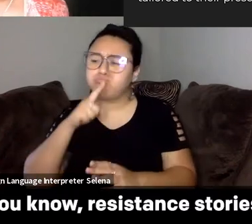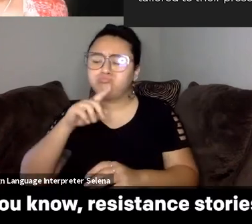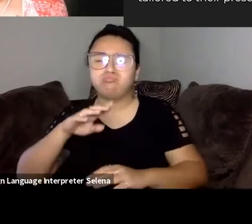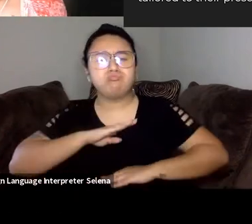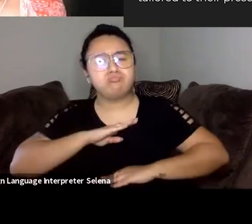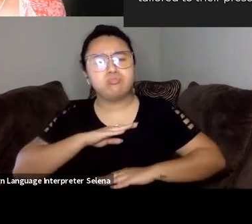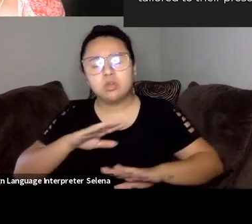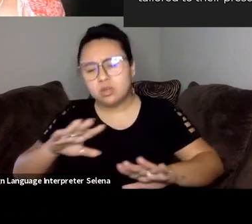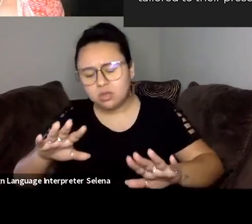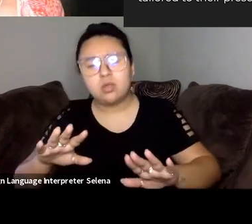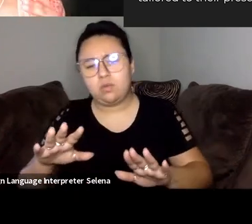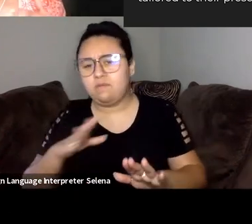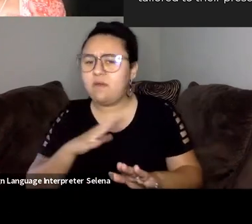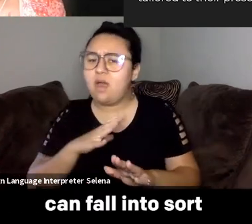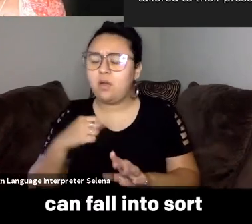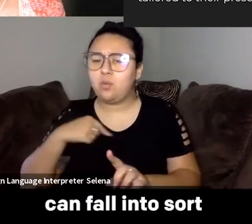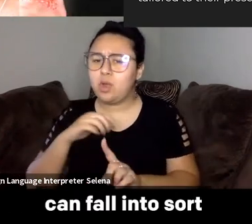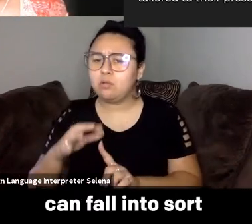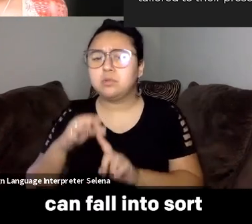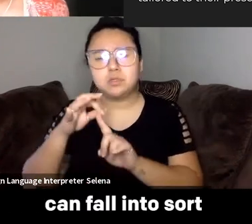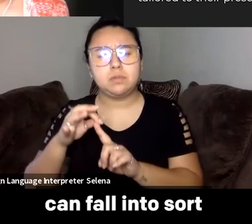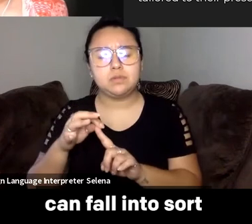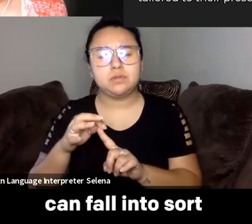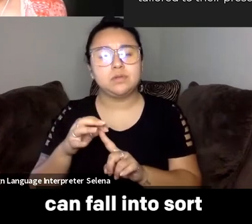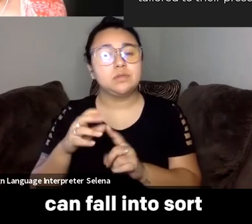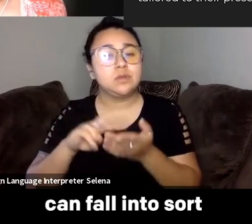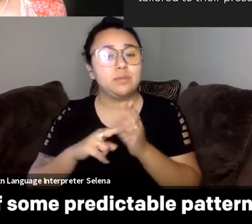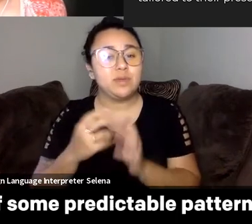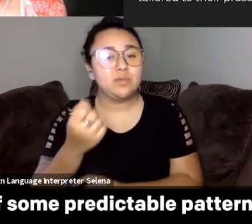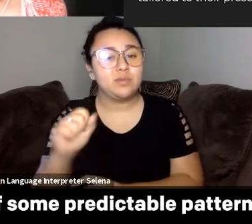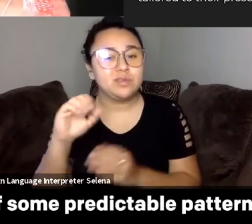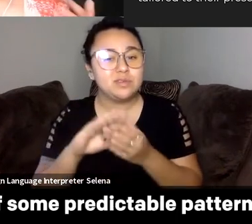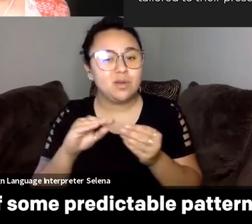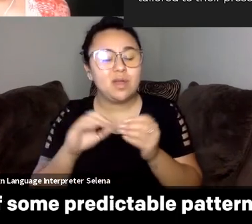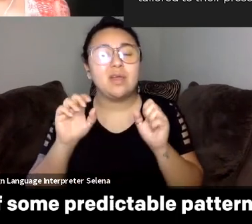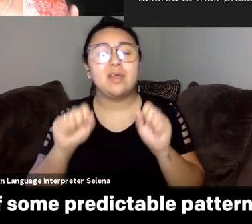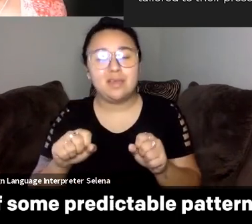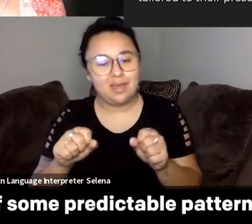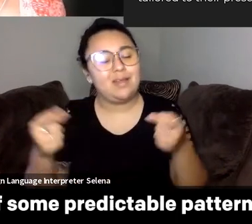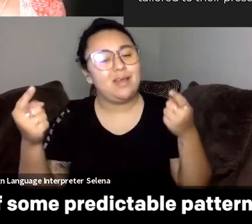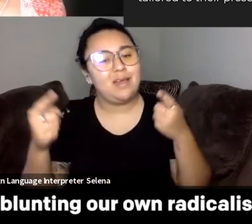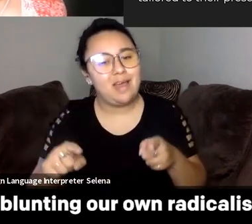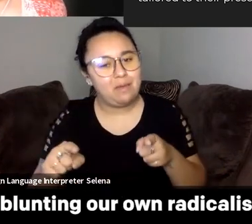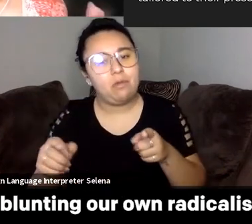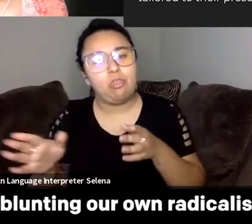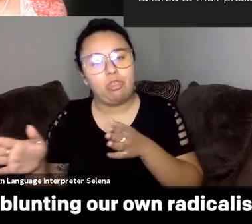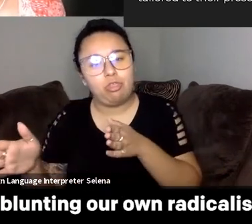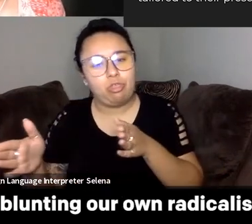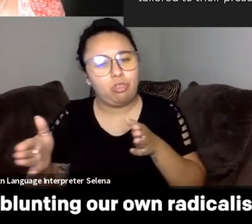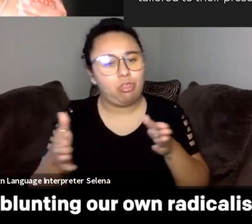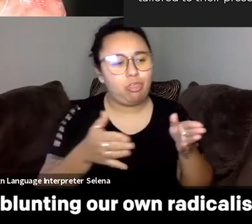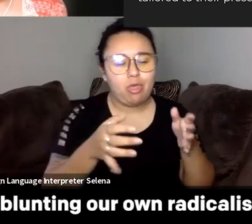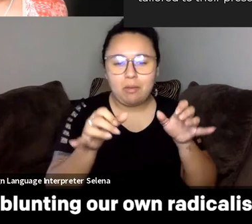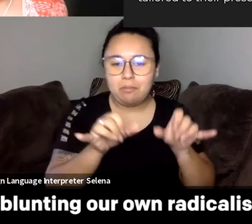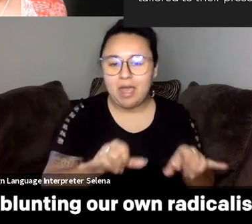Resistance stories can fall into sort of some predictable patterns of blunting